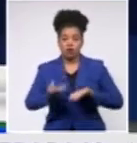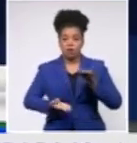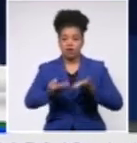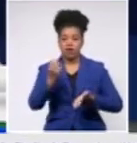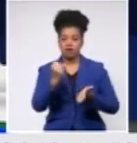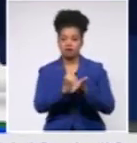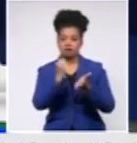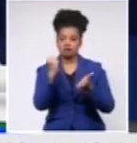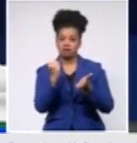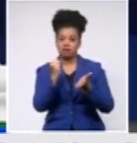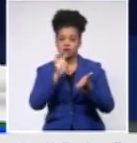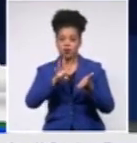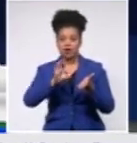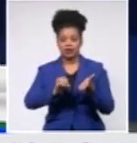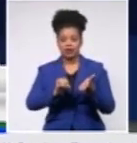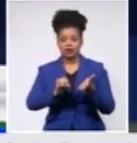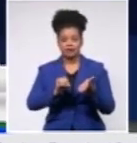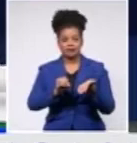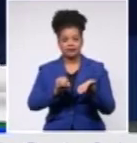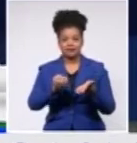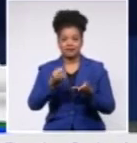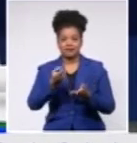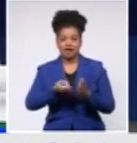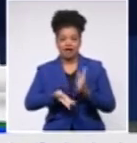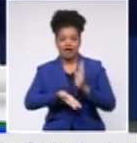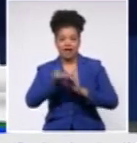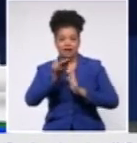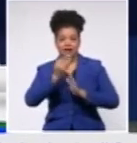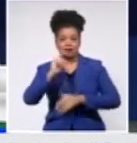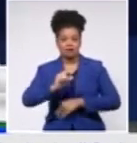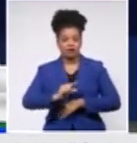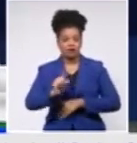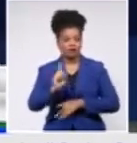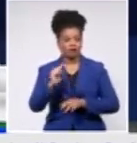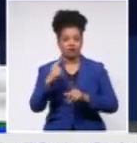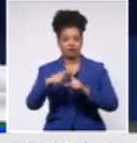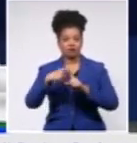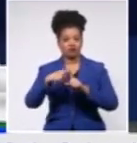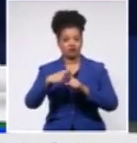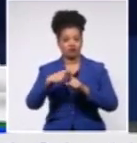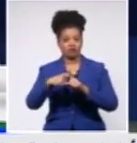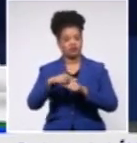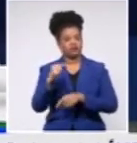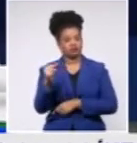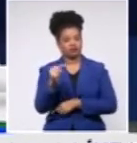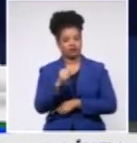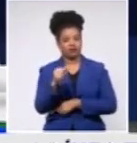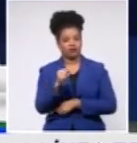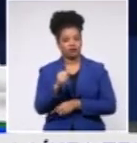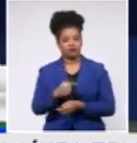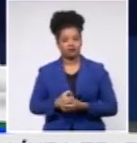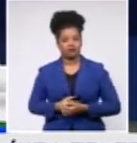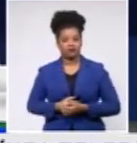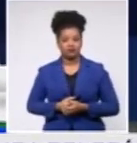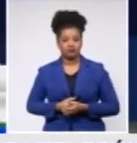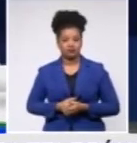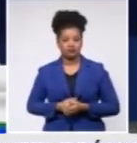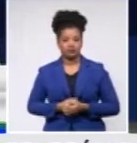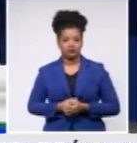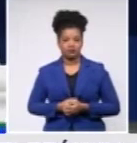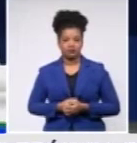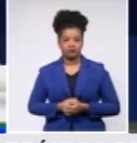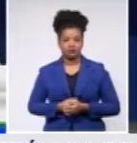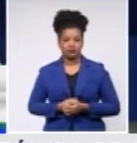and Matanzas continue to be in a critical state. 4 patients in hospitals in Havana